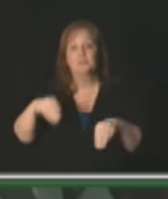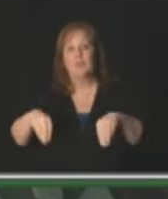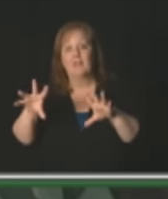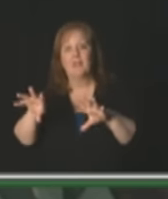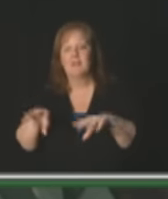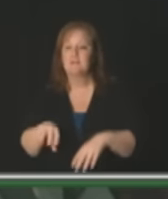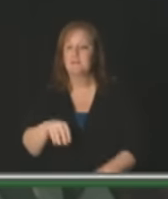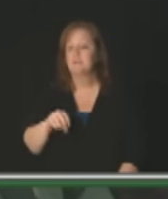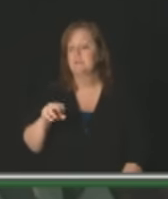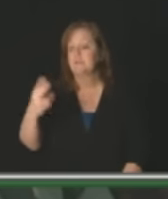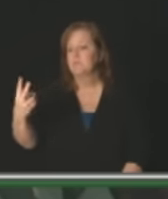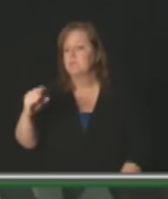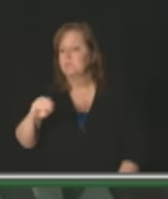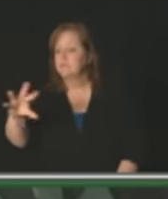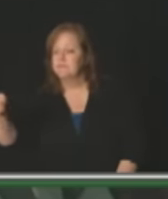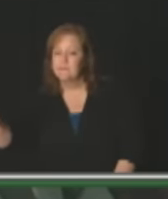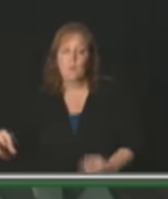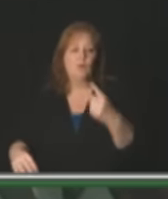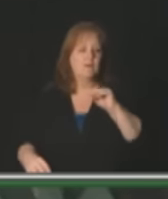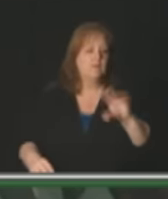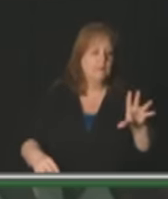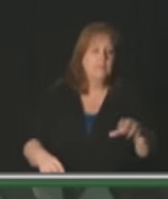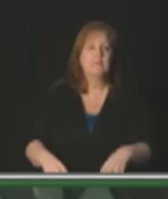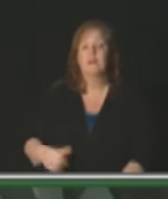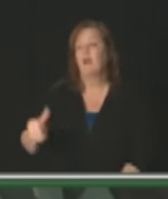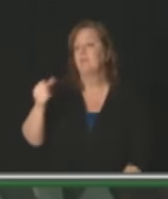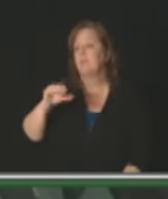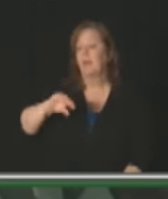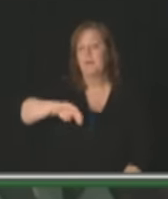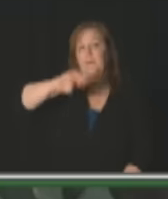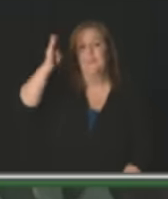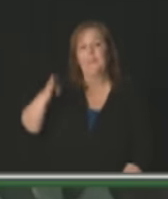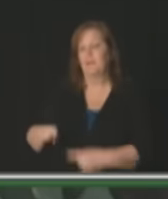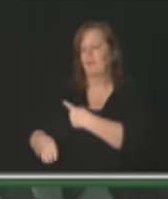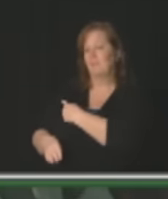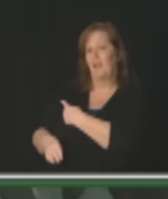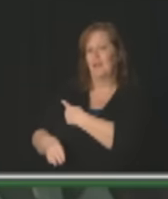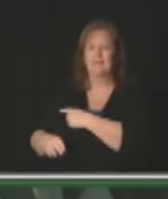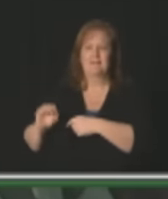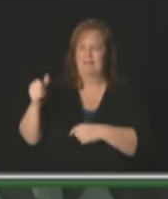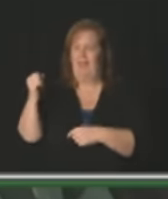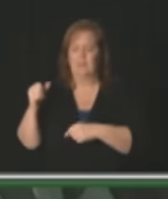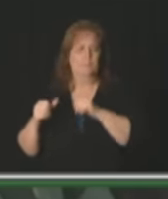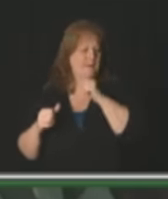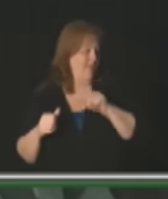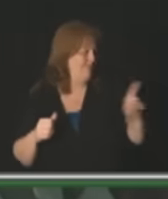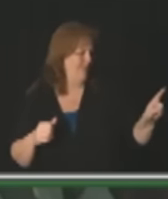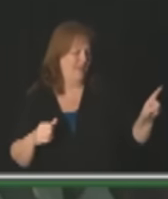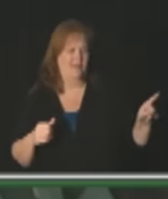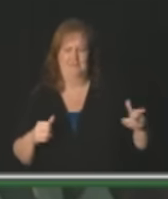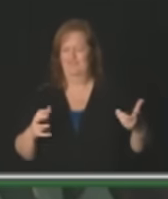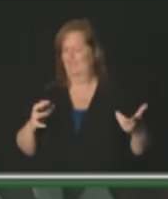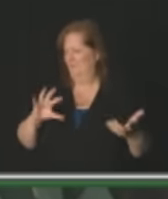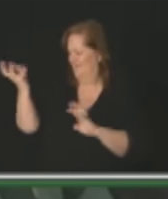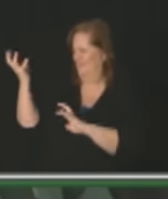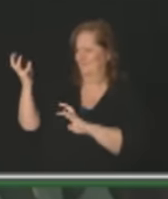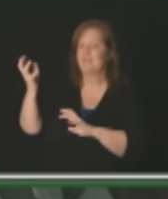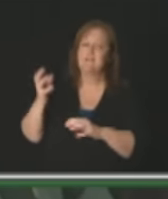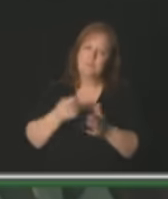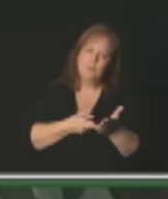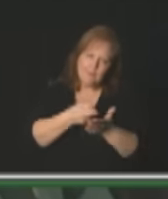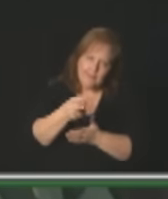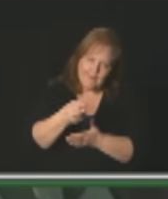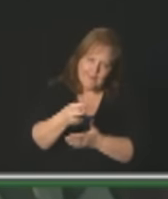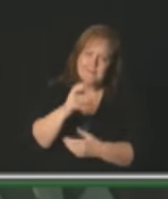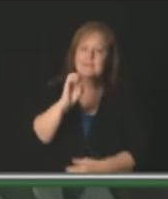side and one on the other. And then there's a big tail fin on one side, not on the other. So basically, it didn't work. So be honest and ethical as scientists. That's